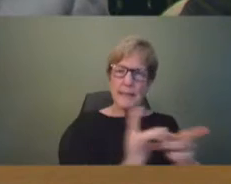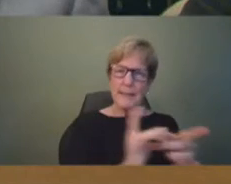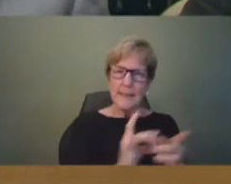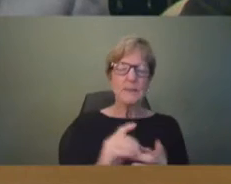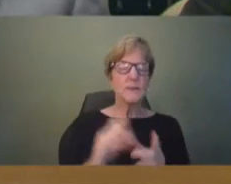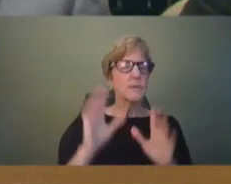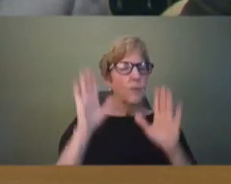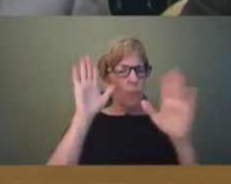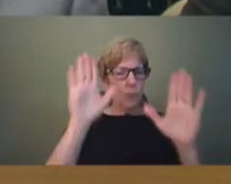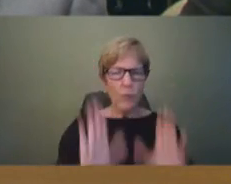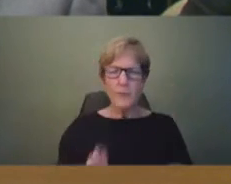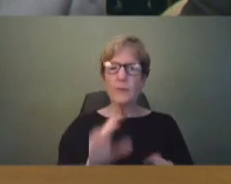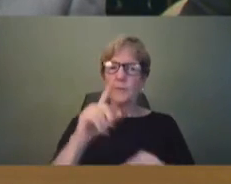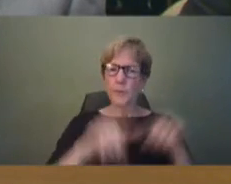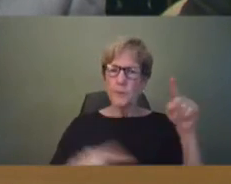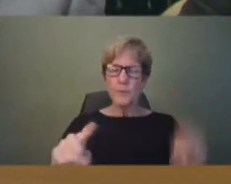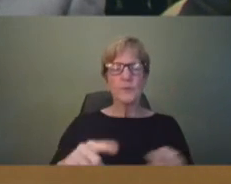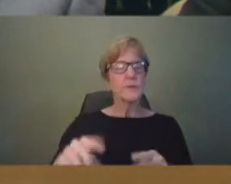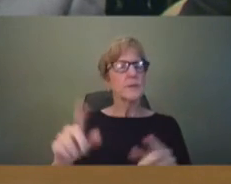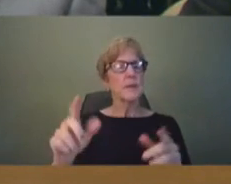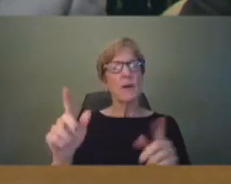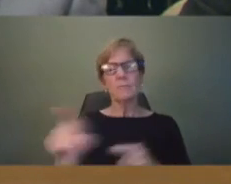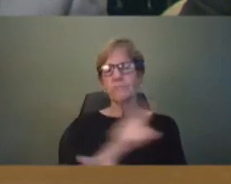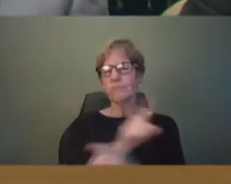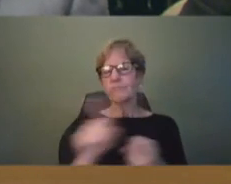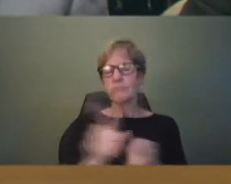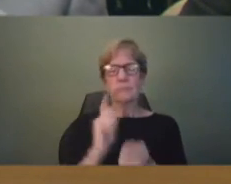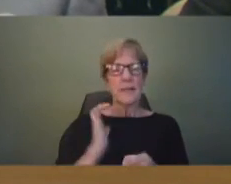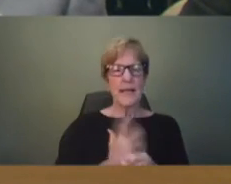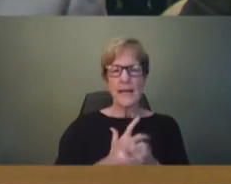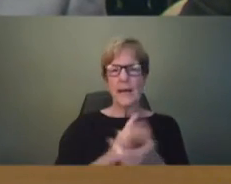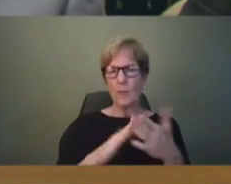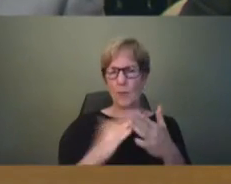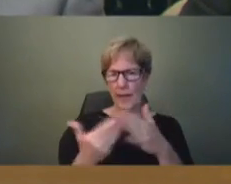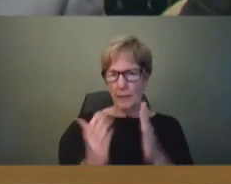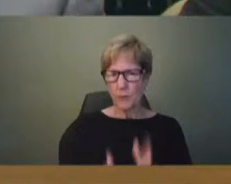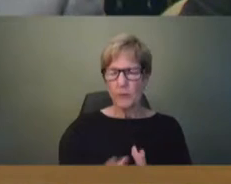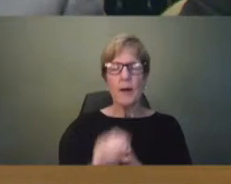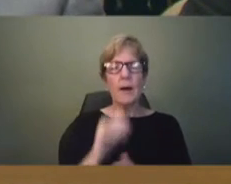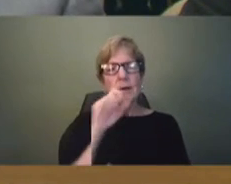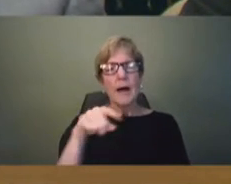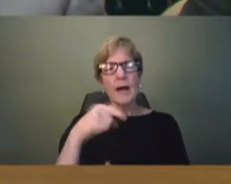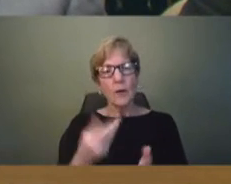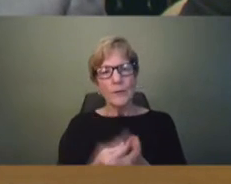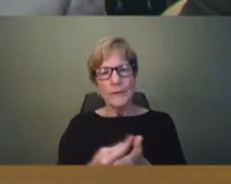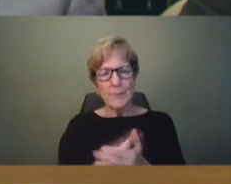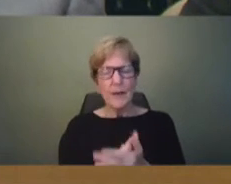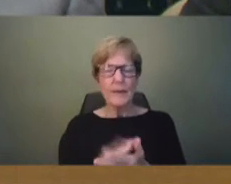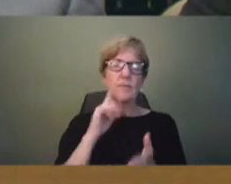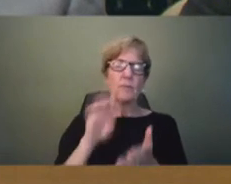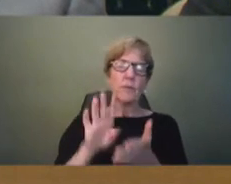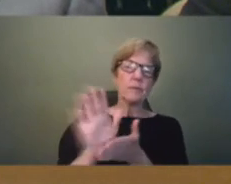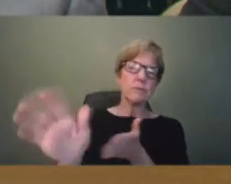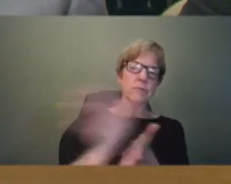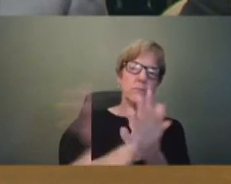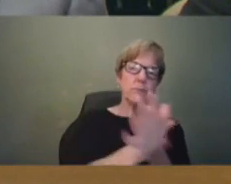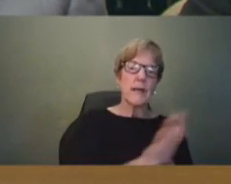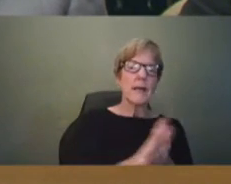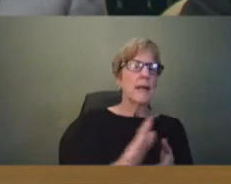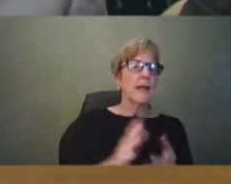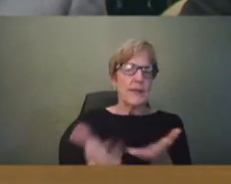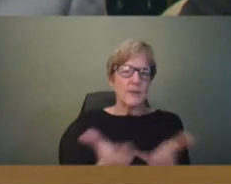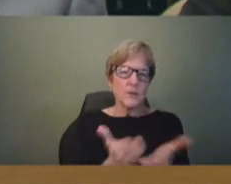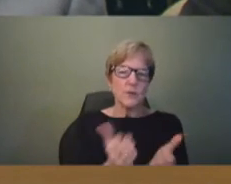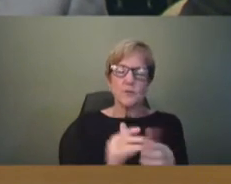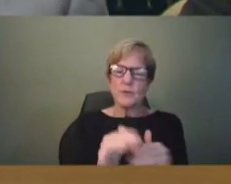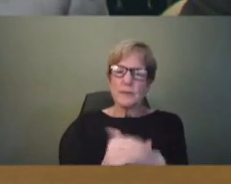communities that intersect in our neighborhood not entities looking only to extract value displace communities and serve a very narrow socioeconomic